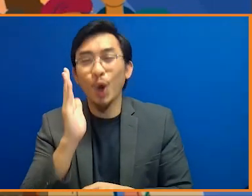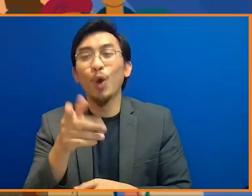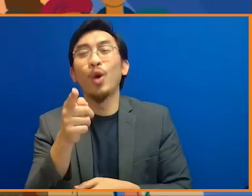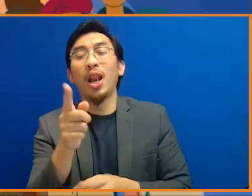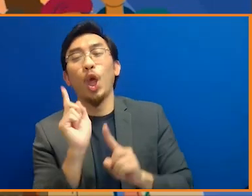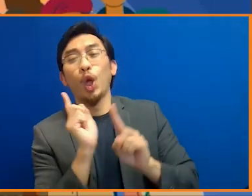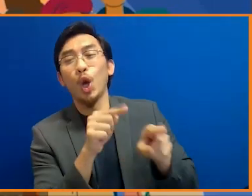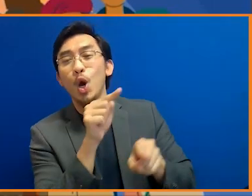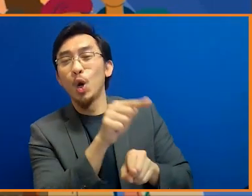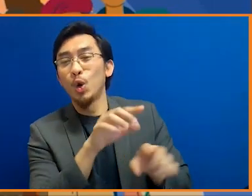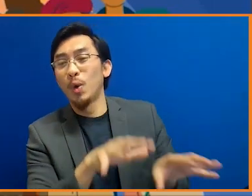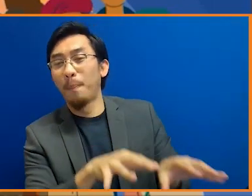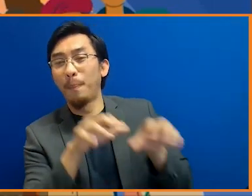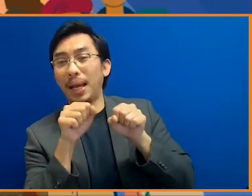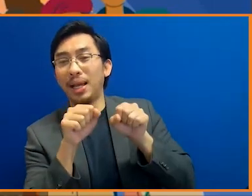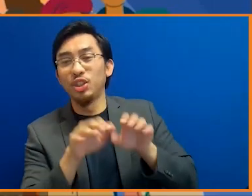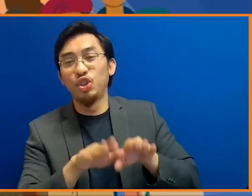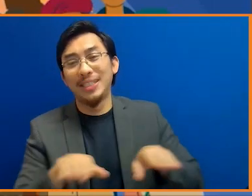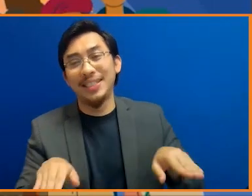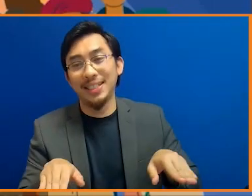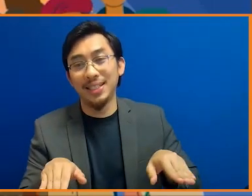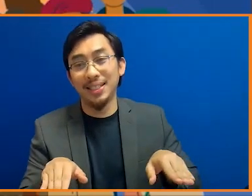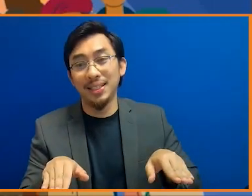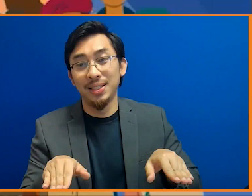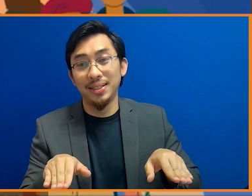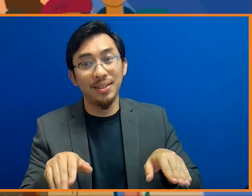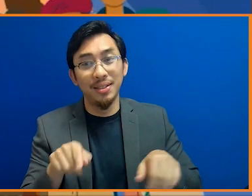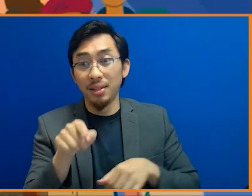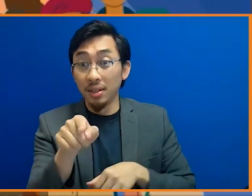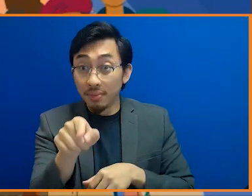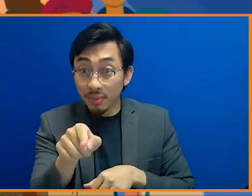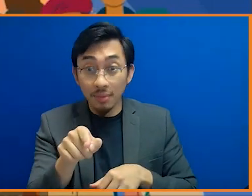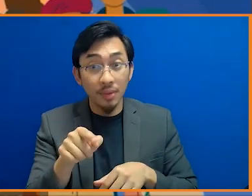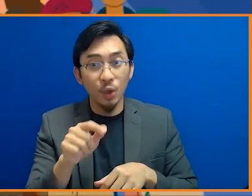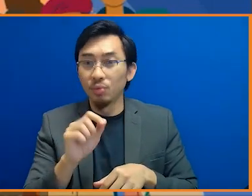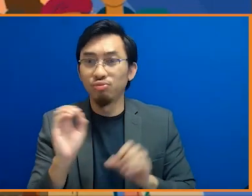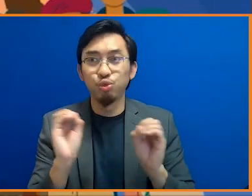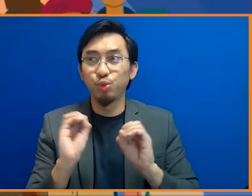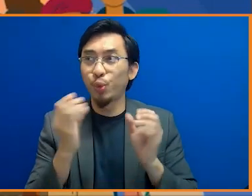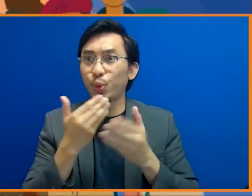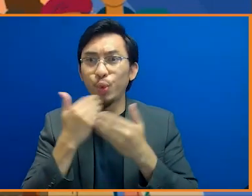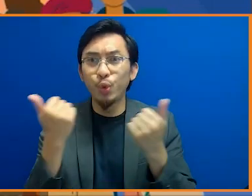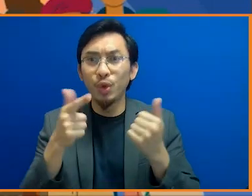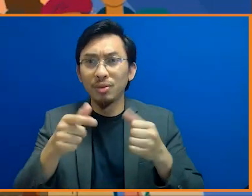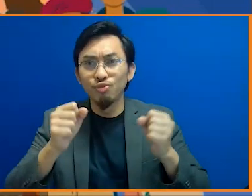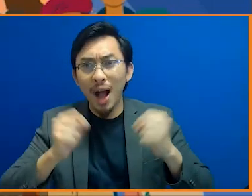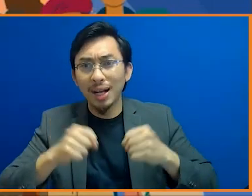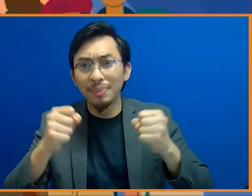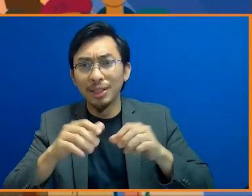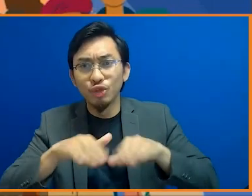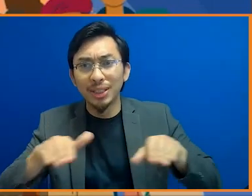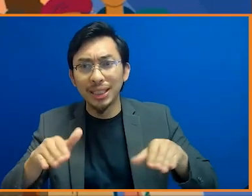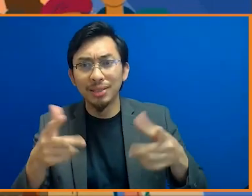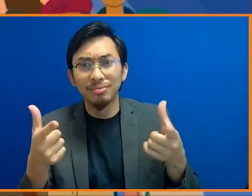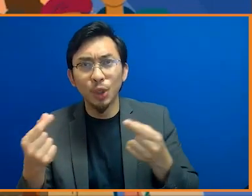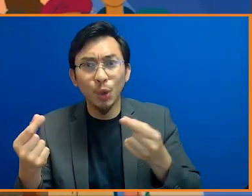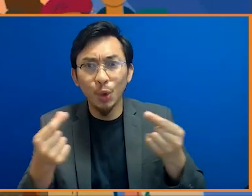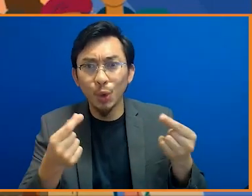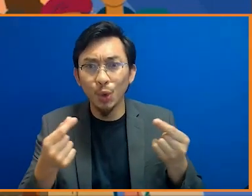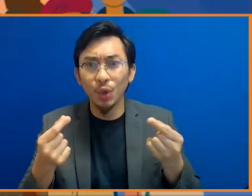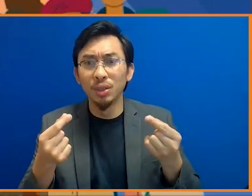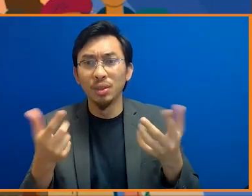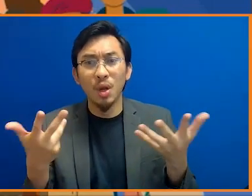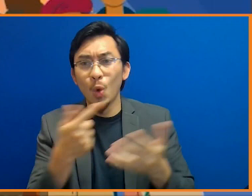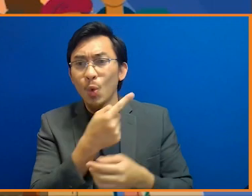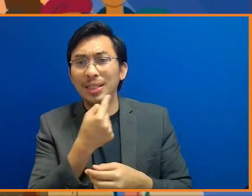Instinctively, you will go to pick up your children because you don't have an agreement with your children. If an earthquake occurred, what